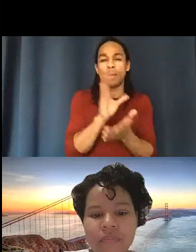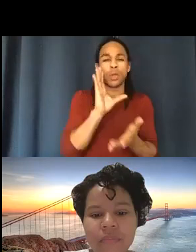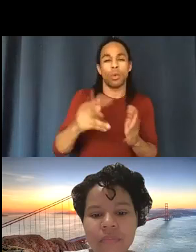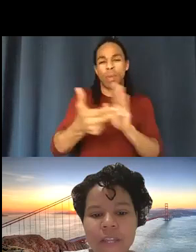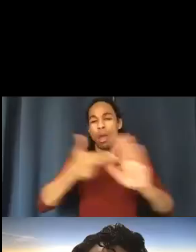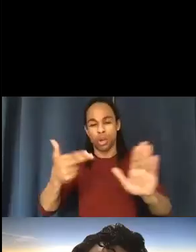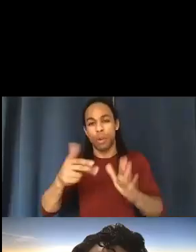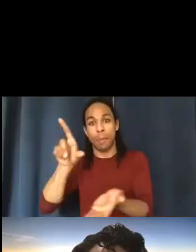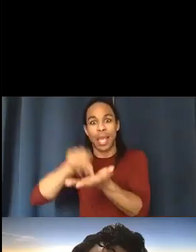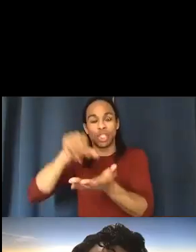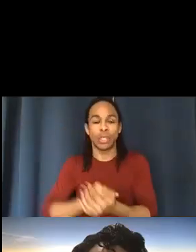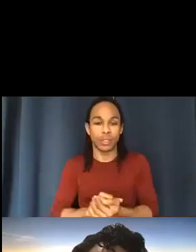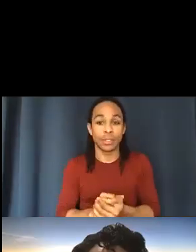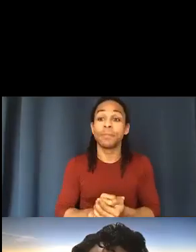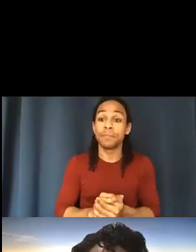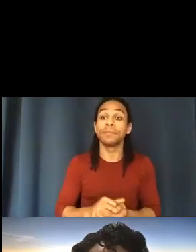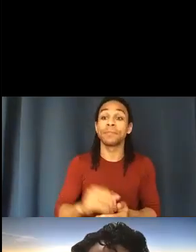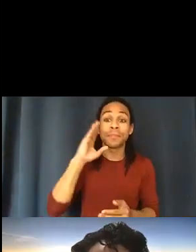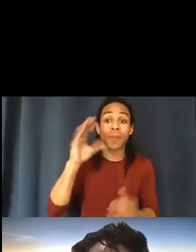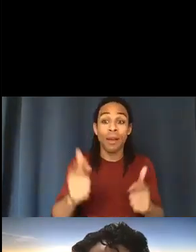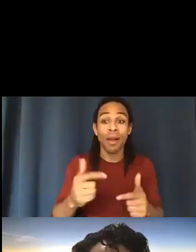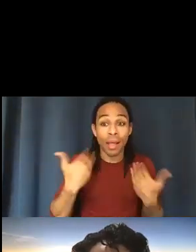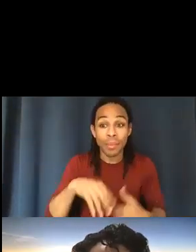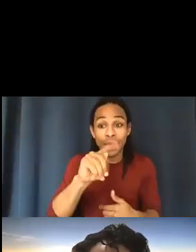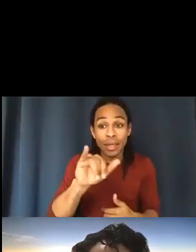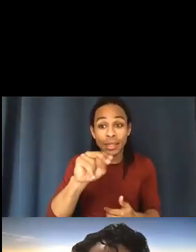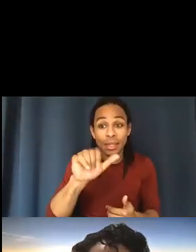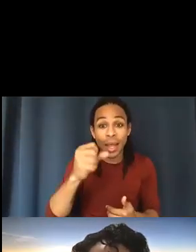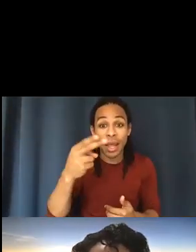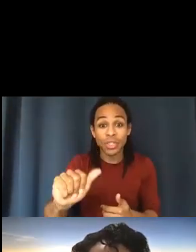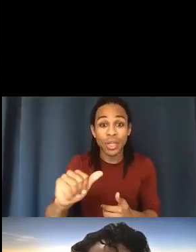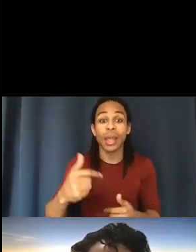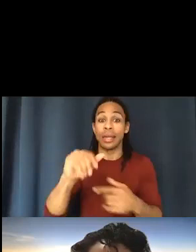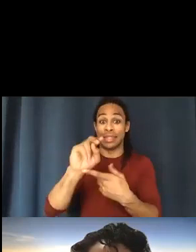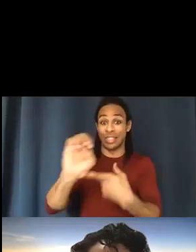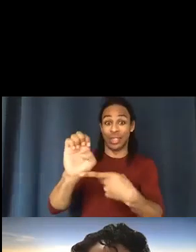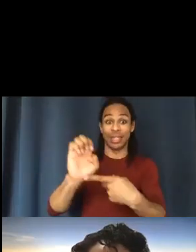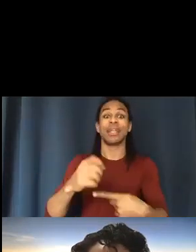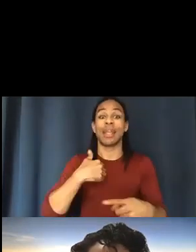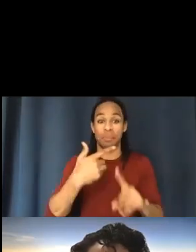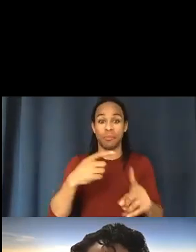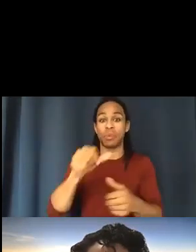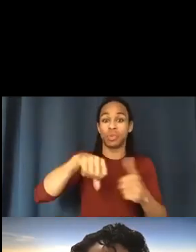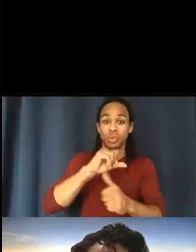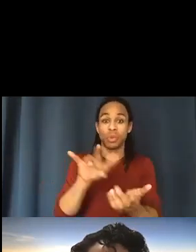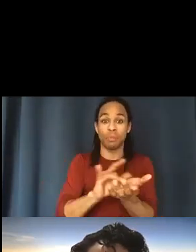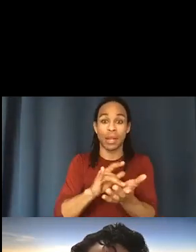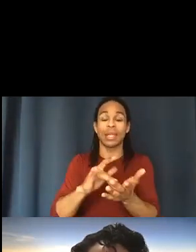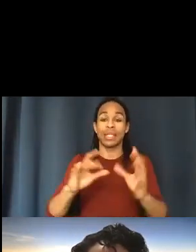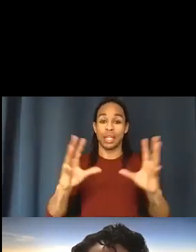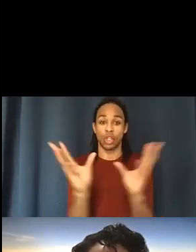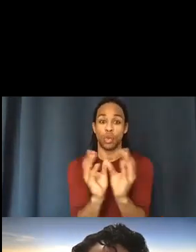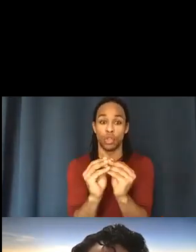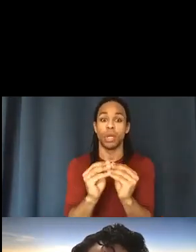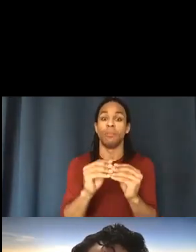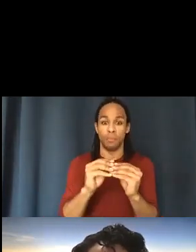Hello everyone, my name is Tinashe Koronga, and I'm from the Social Medicine Consortium Global Campaign Against Racism. So we are a